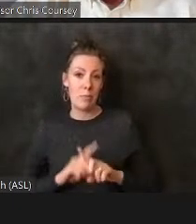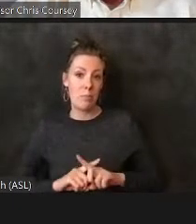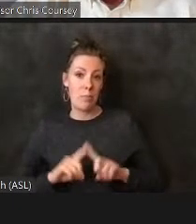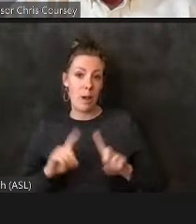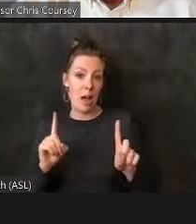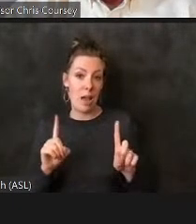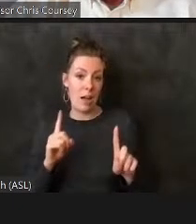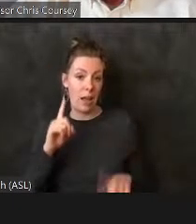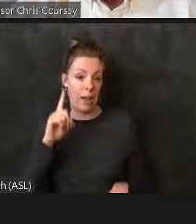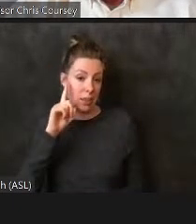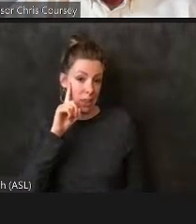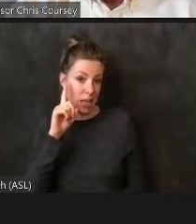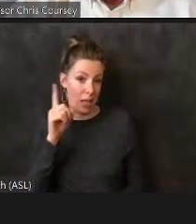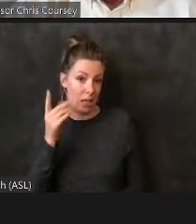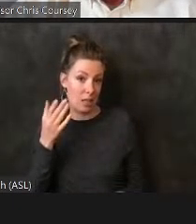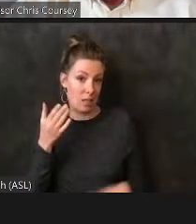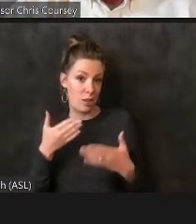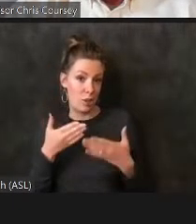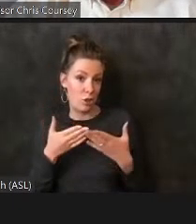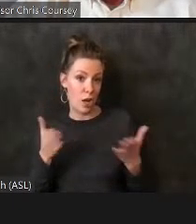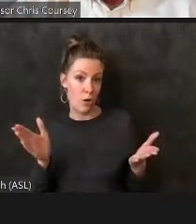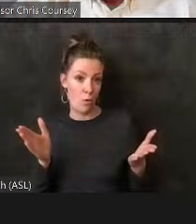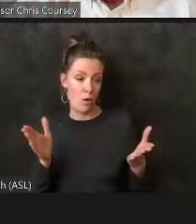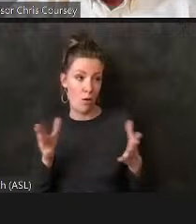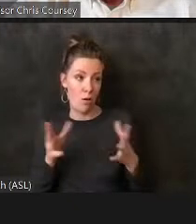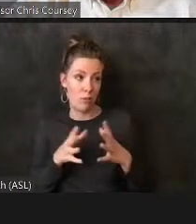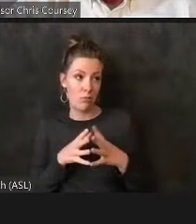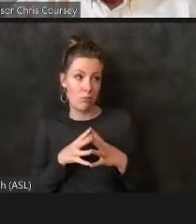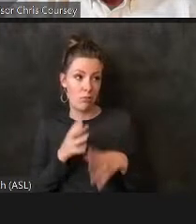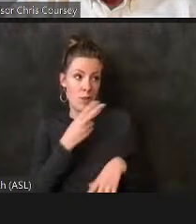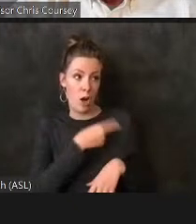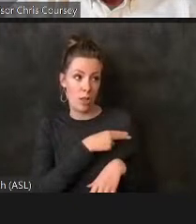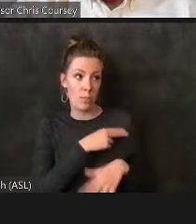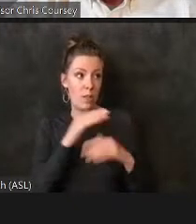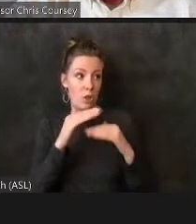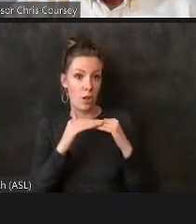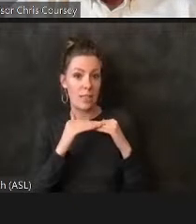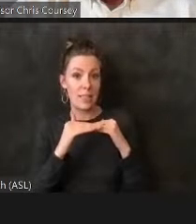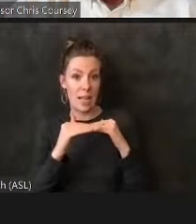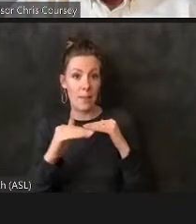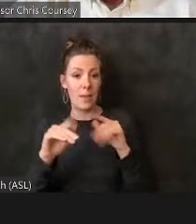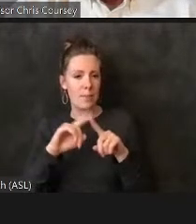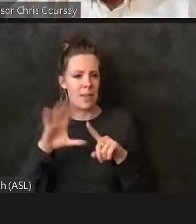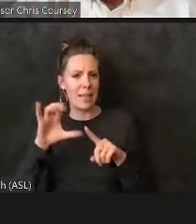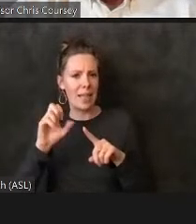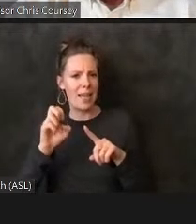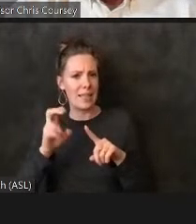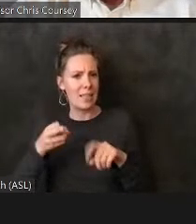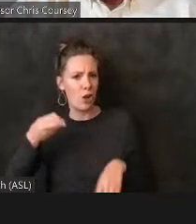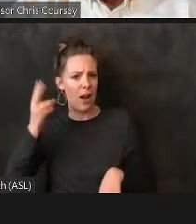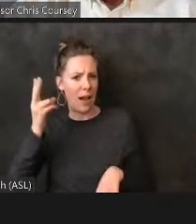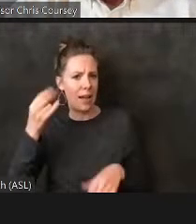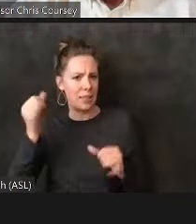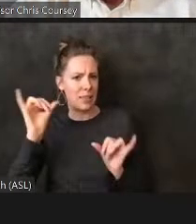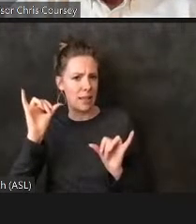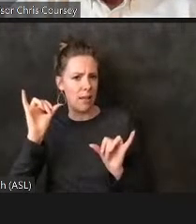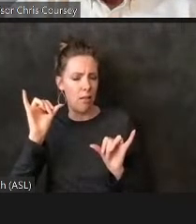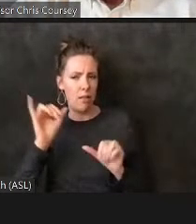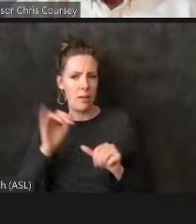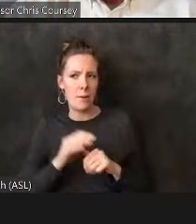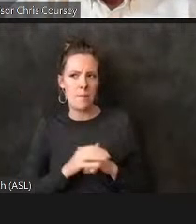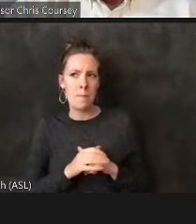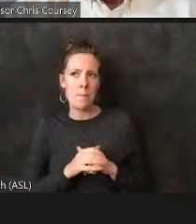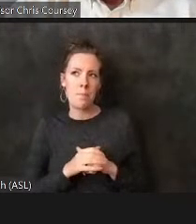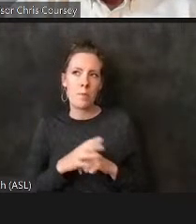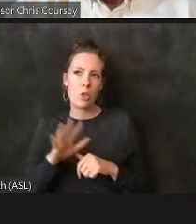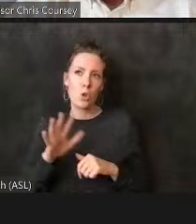But I think by virtue of our hospitalizations are stabilizing, but our cases are still very high. We can sort